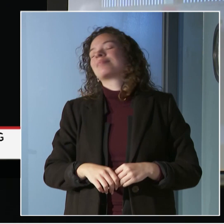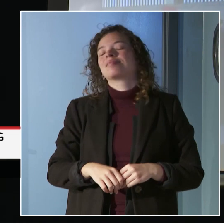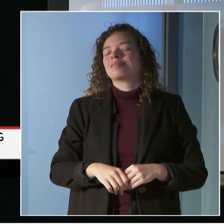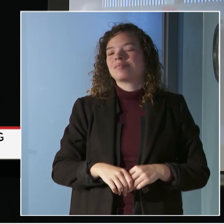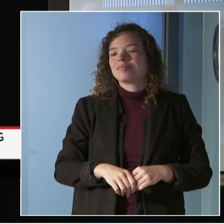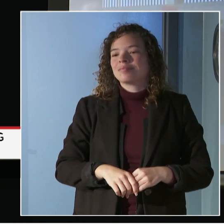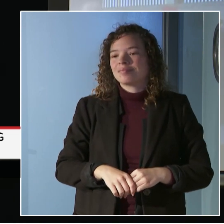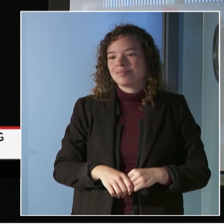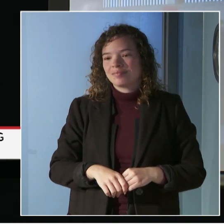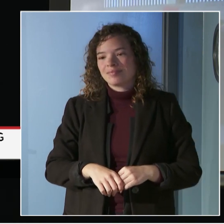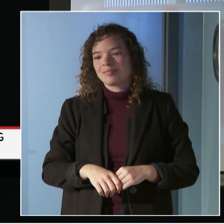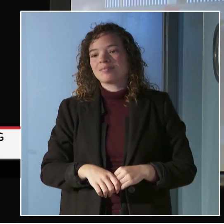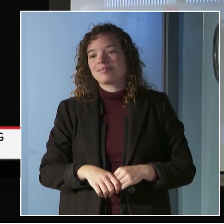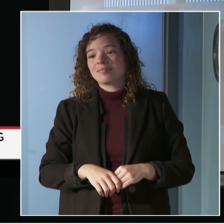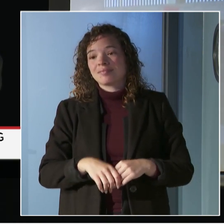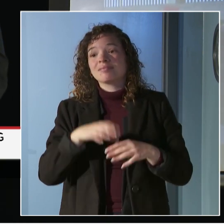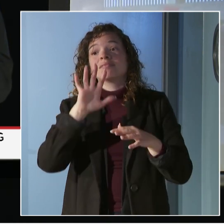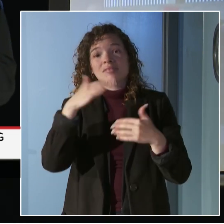But wait, there is more.